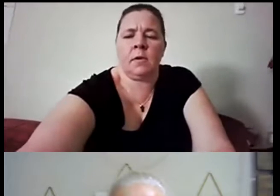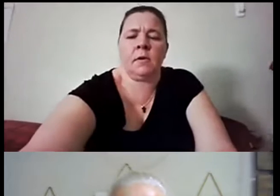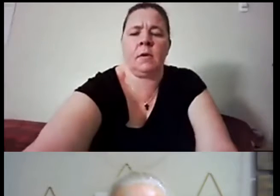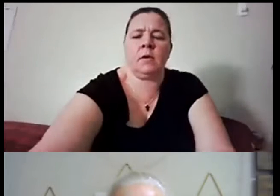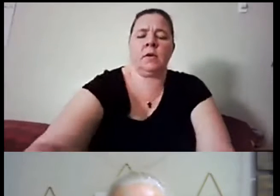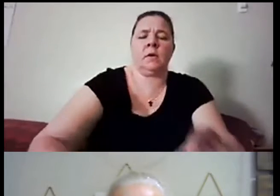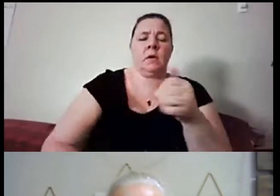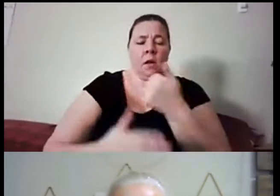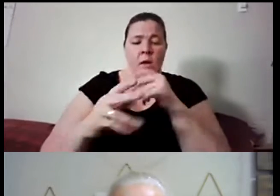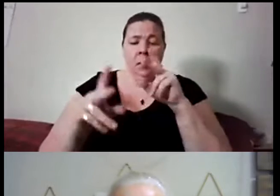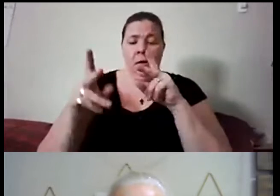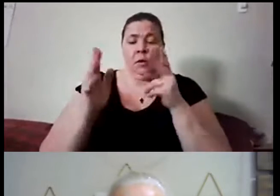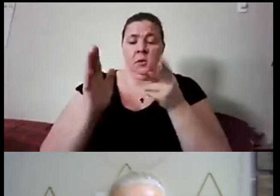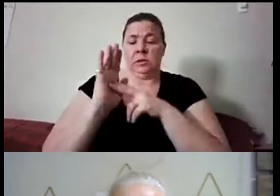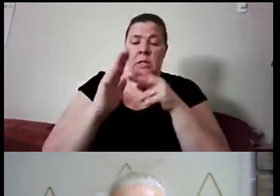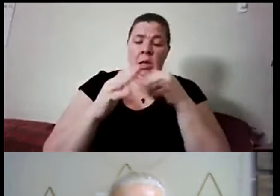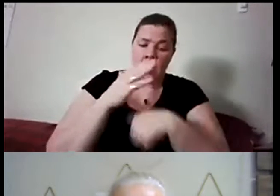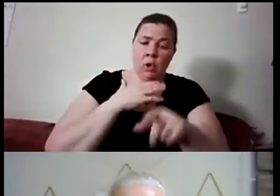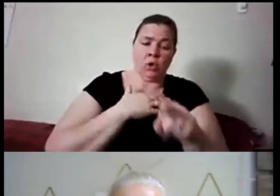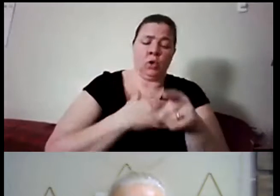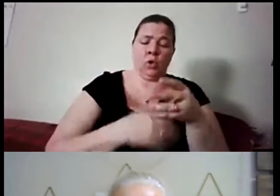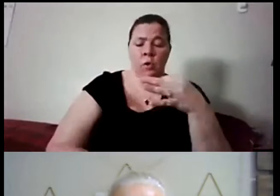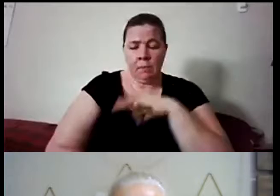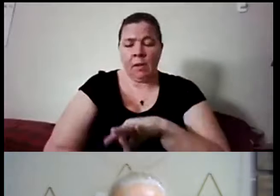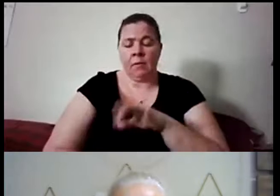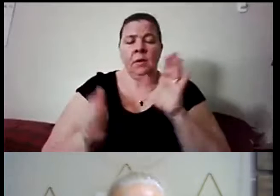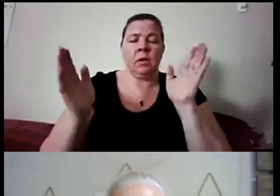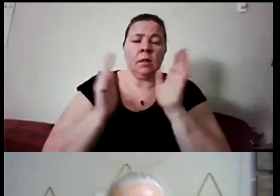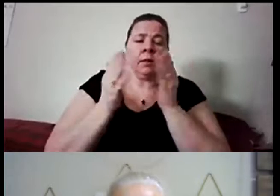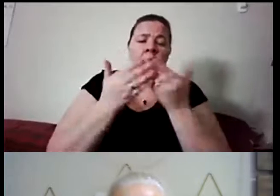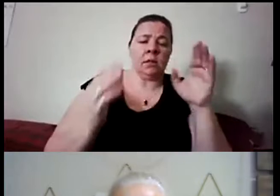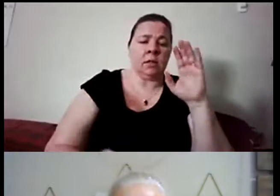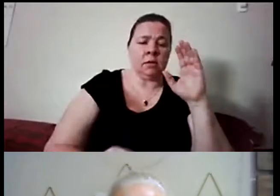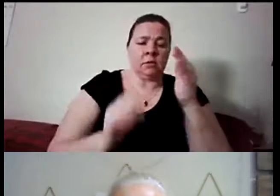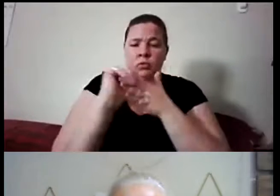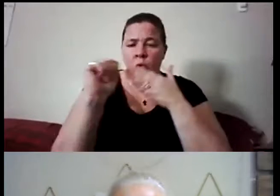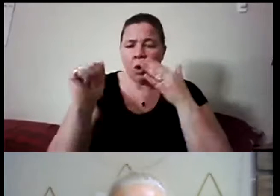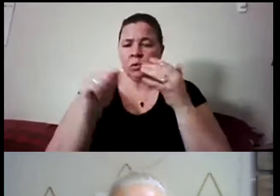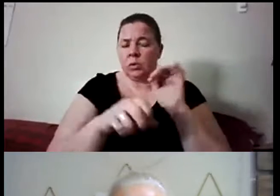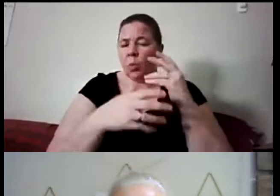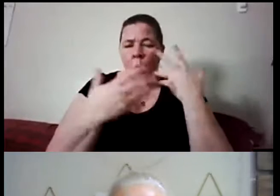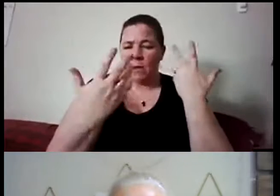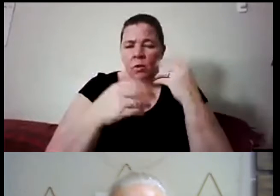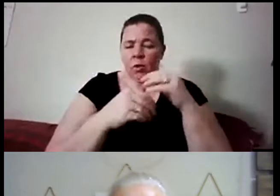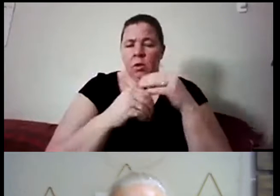you benefit from all those little dollars and whatnot,